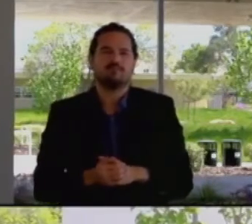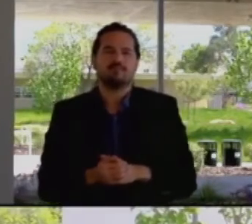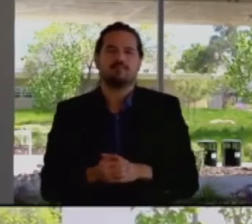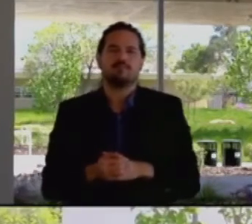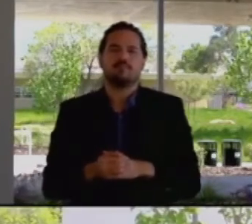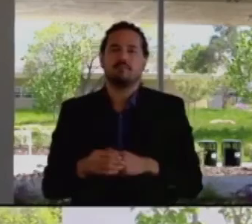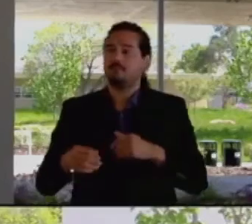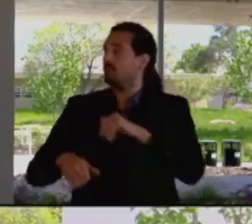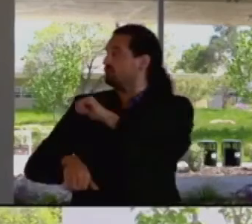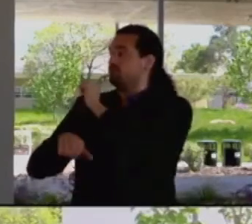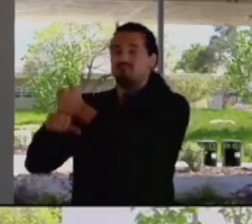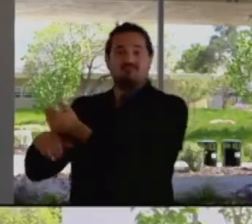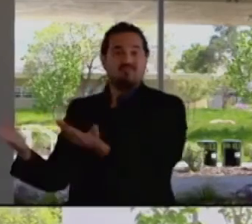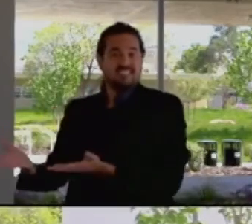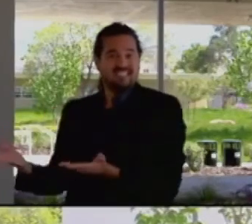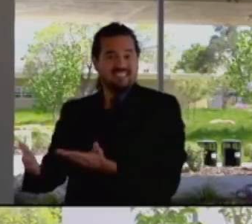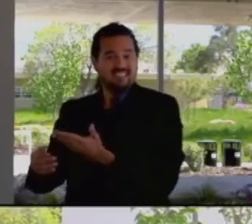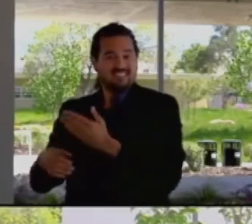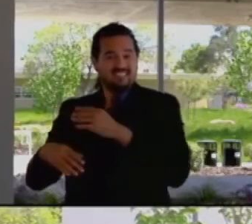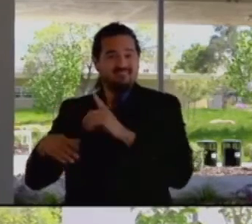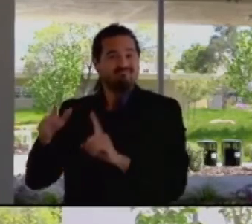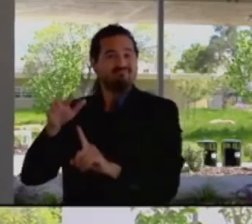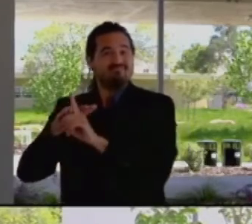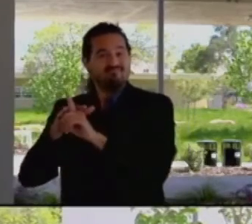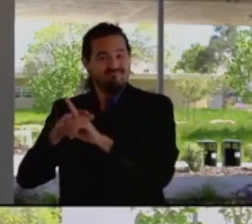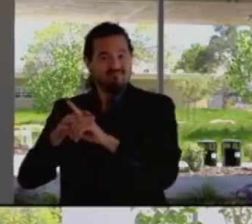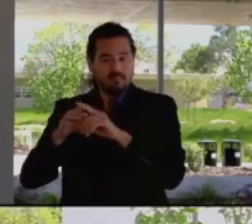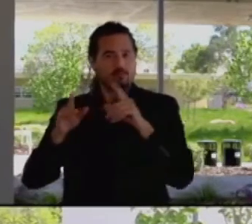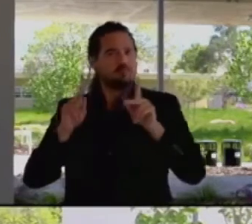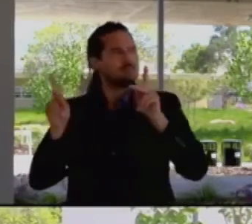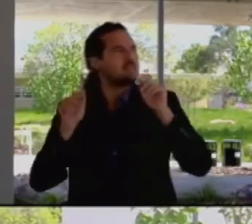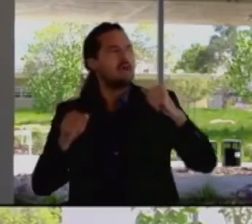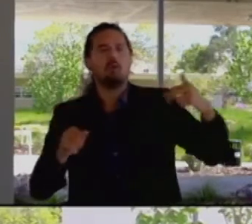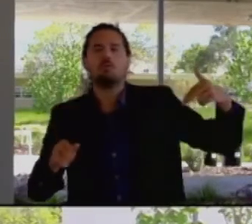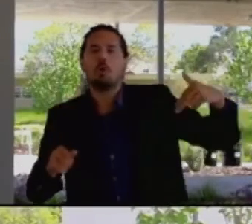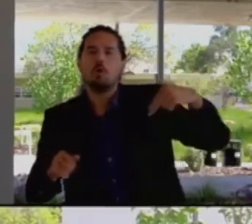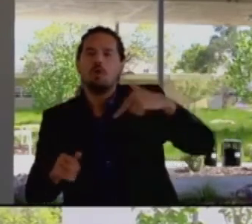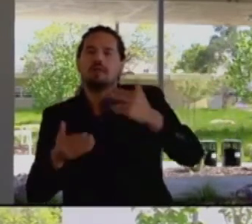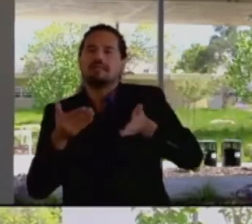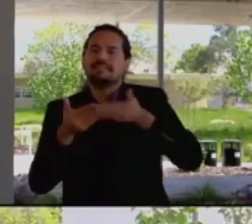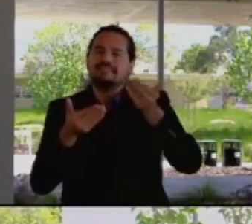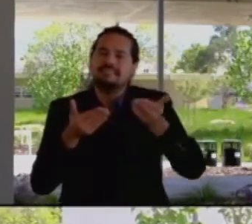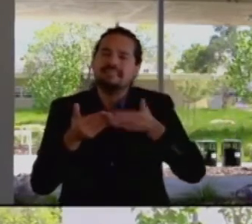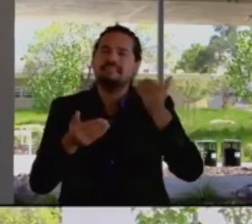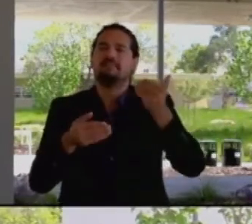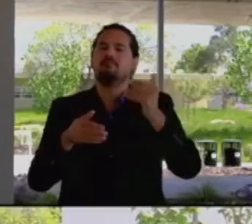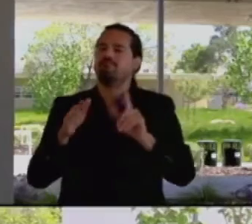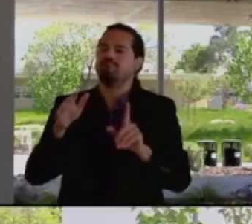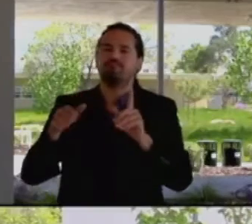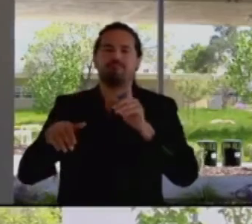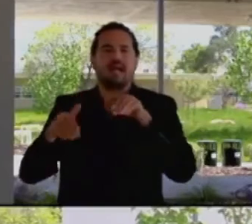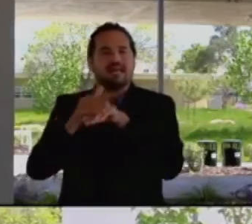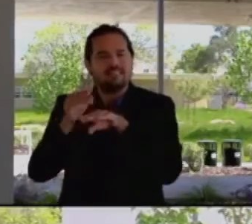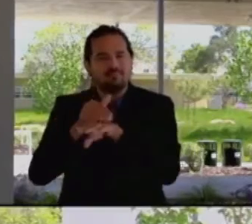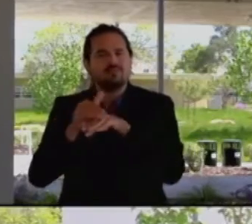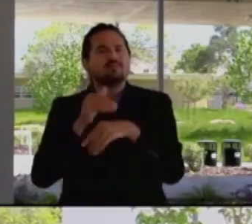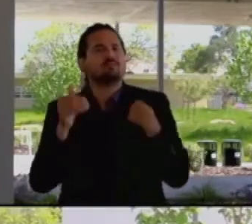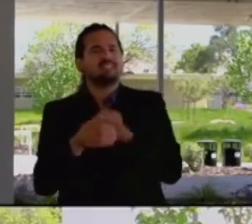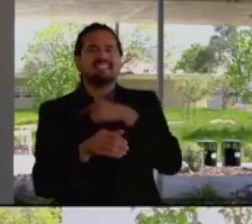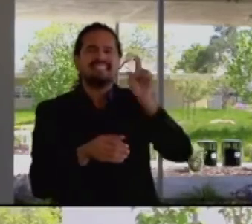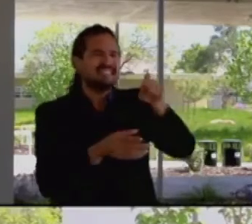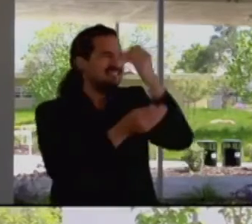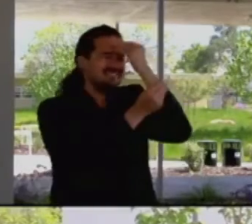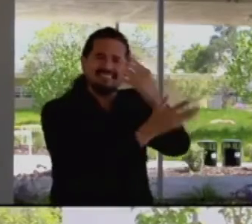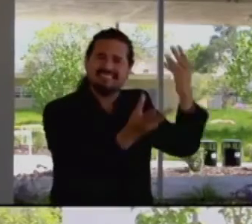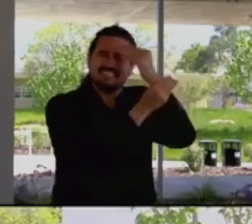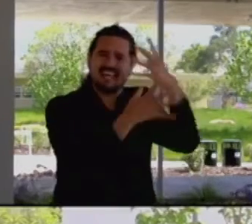to, and to ensure that we communicate effectively from the neighborhood-based all the way up through social media,